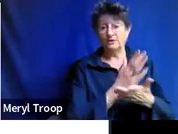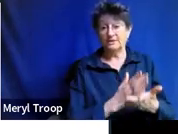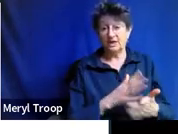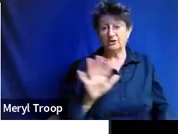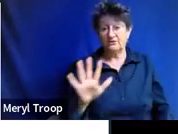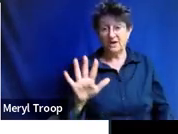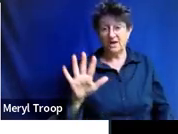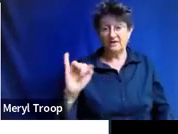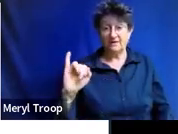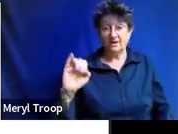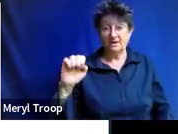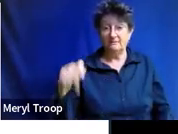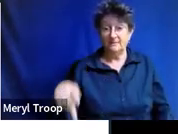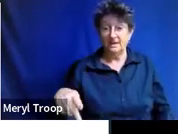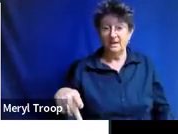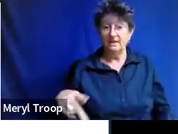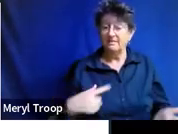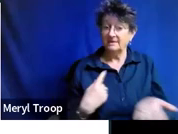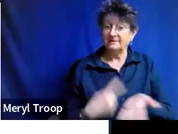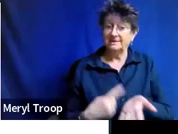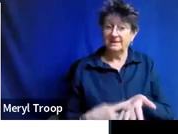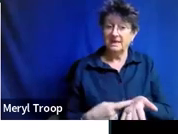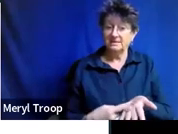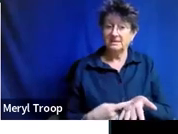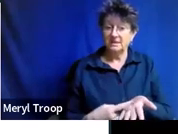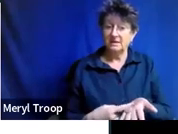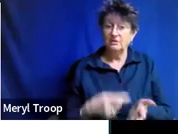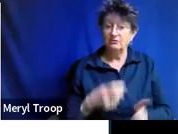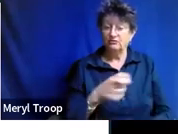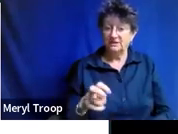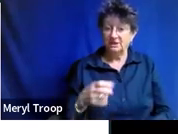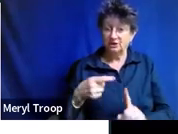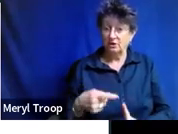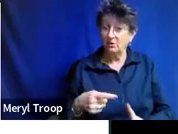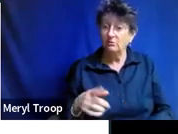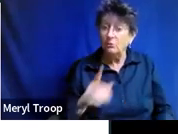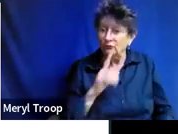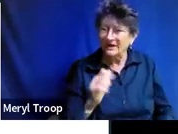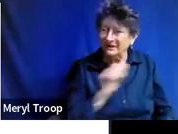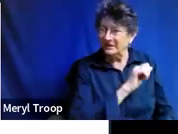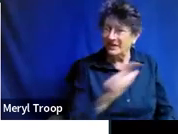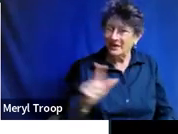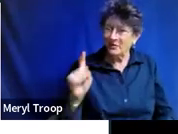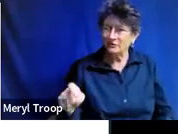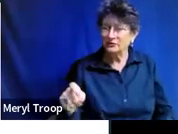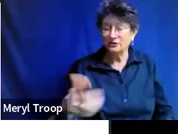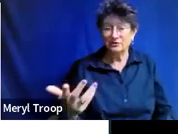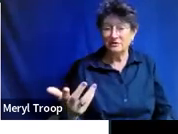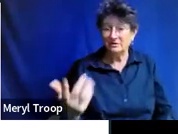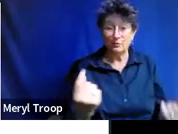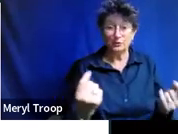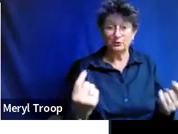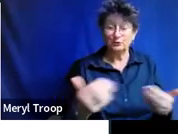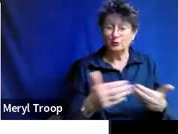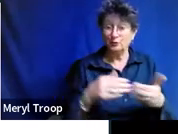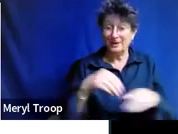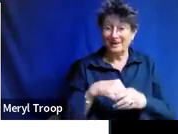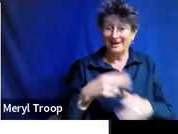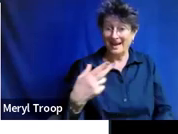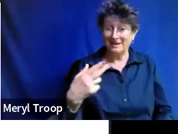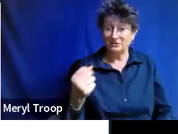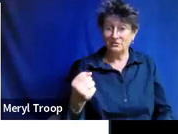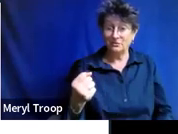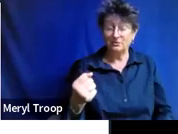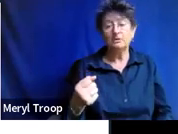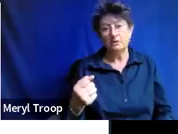goals. Really, they all should. I mean, if you think about it, what you're doing all through high school is preparing the